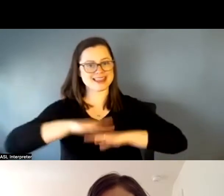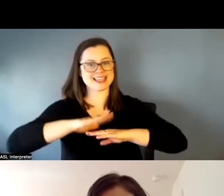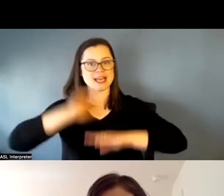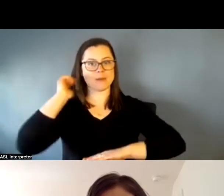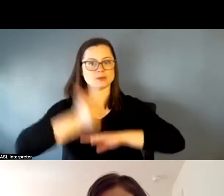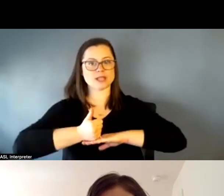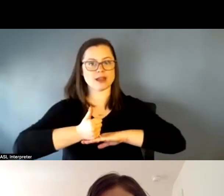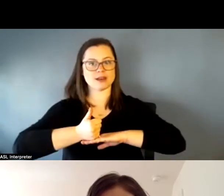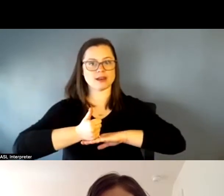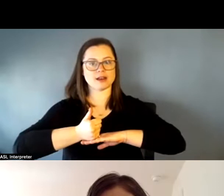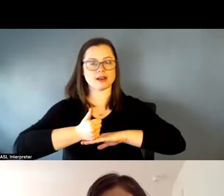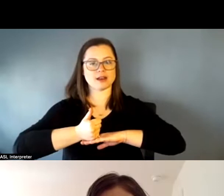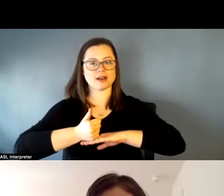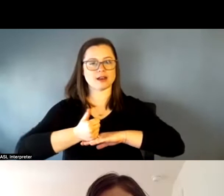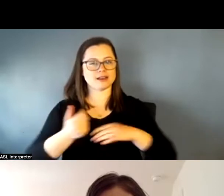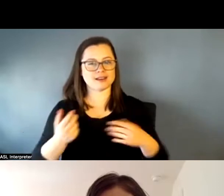So